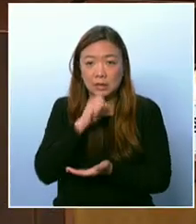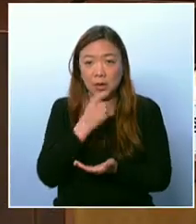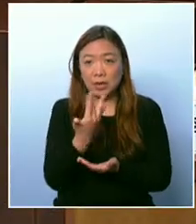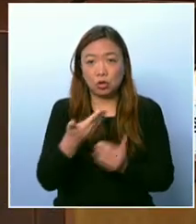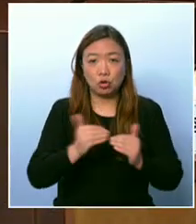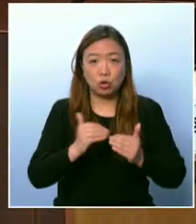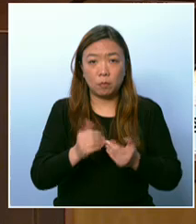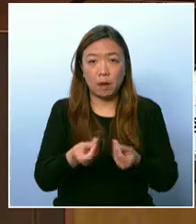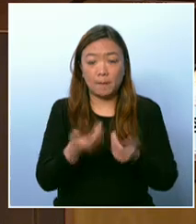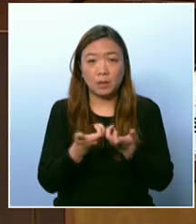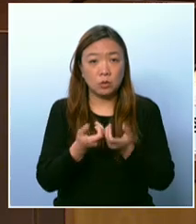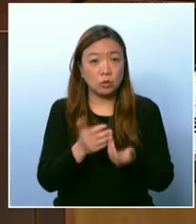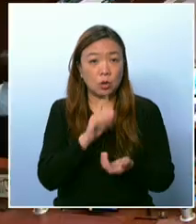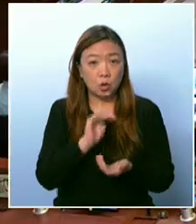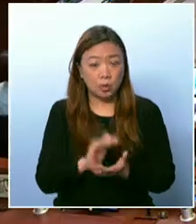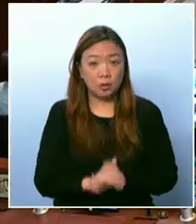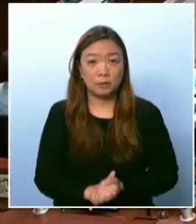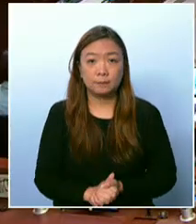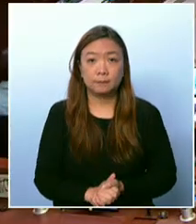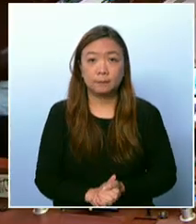How many ballot papers have we collected?